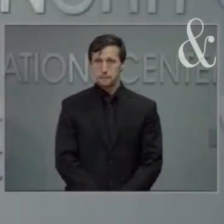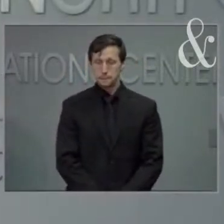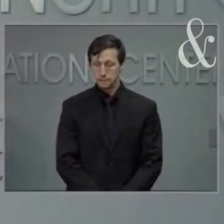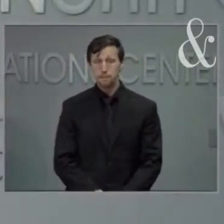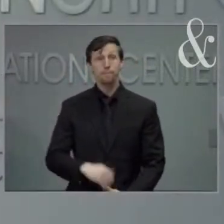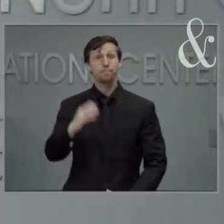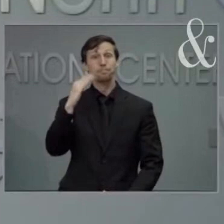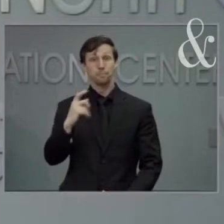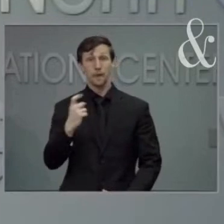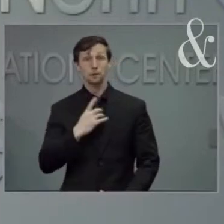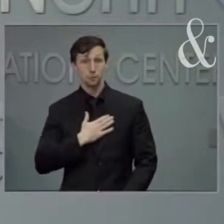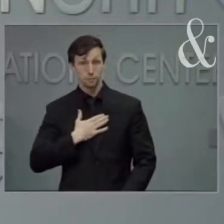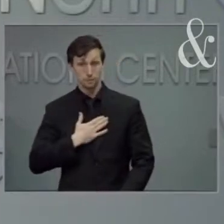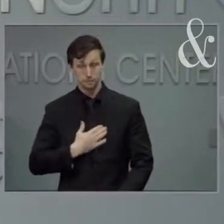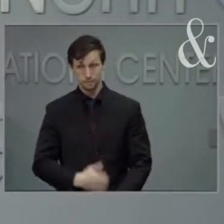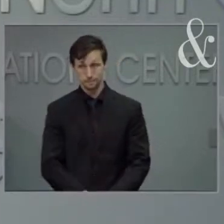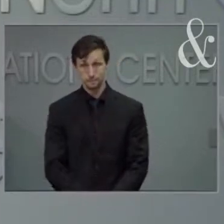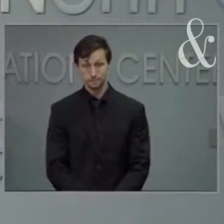Next question, please.